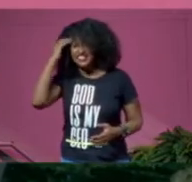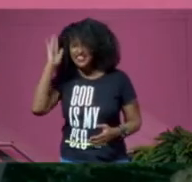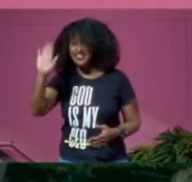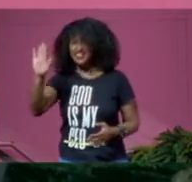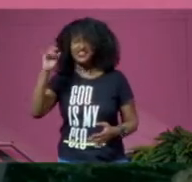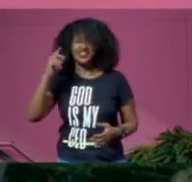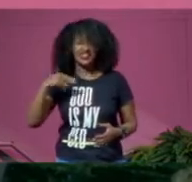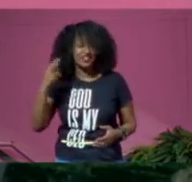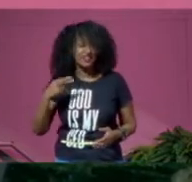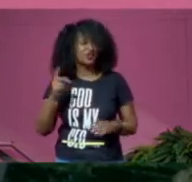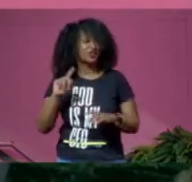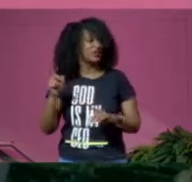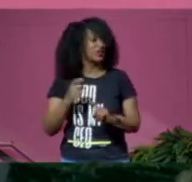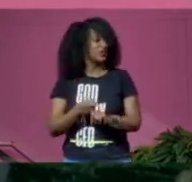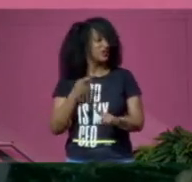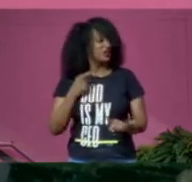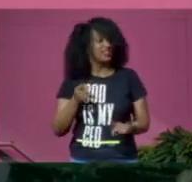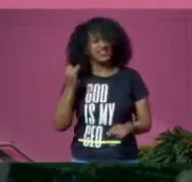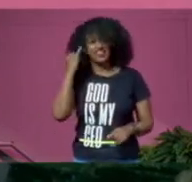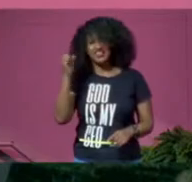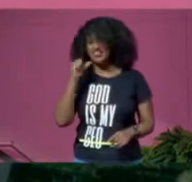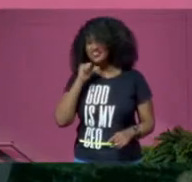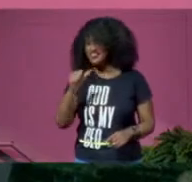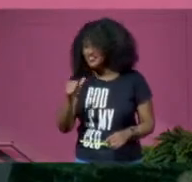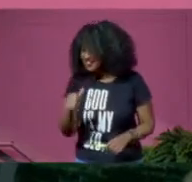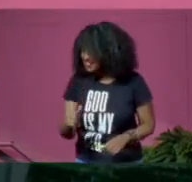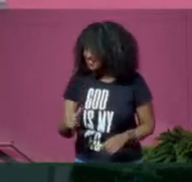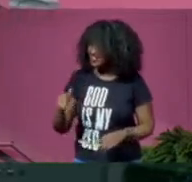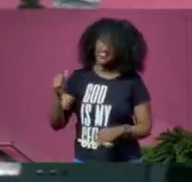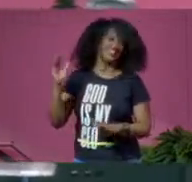wasn't important, the state of Texas wouldn't have spent